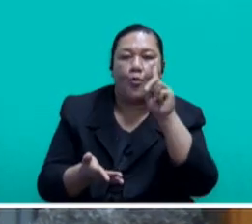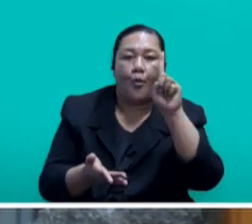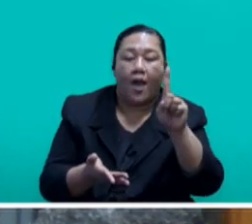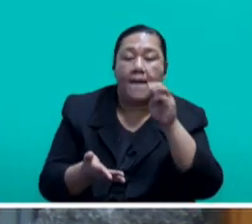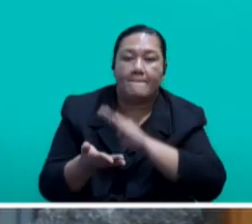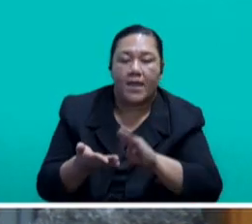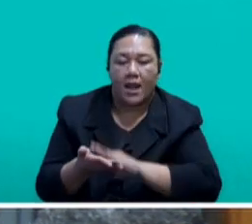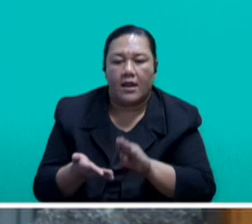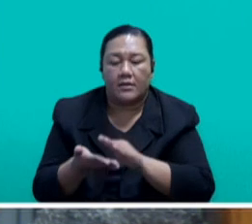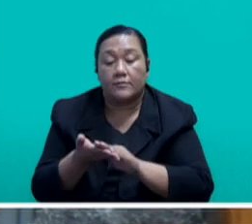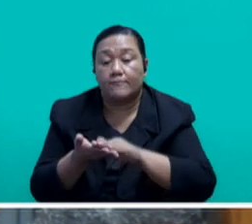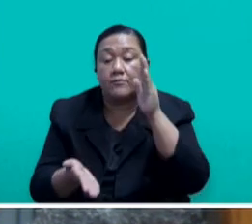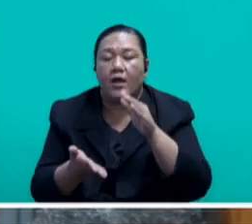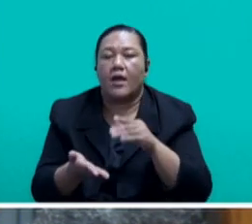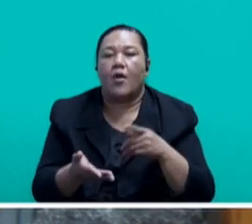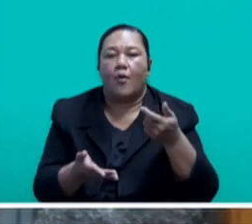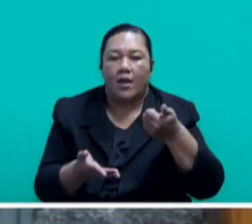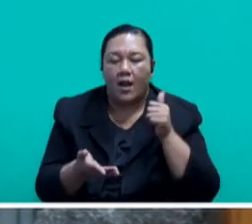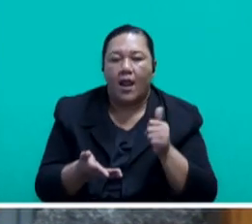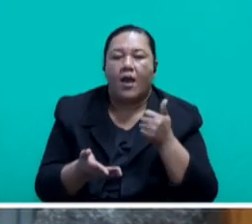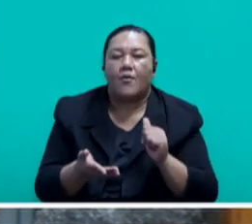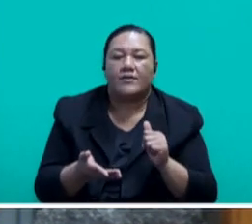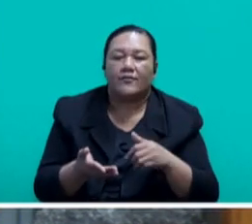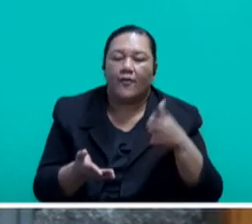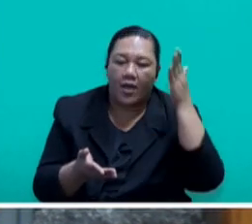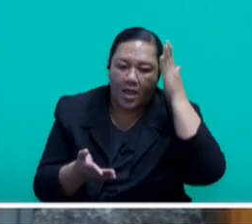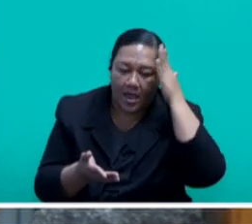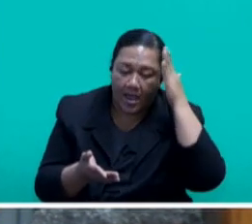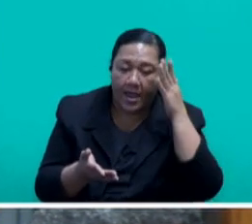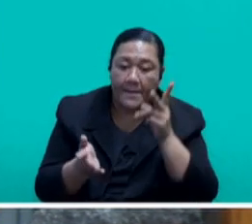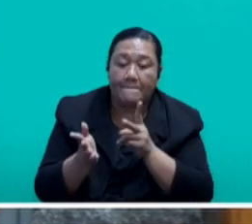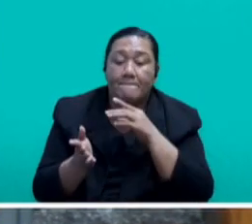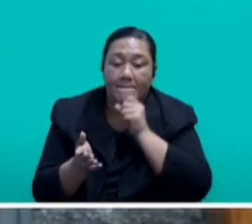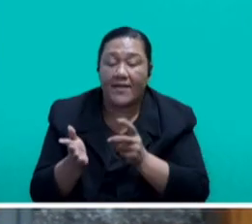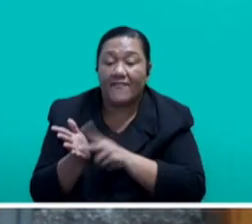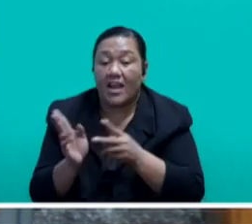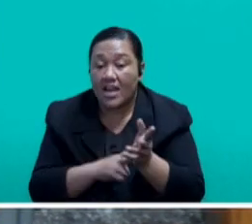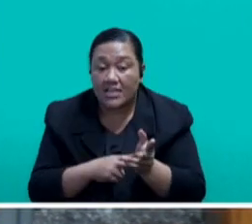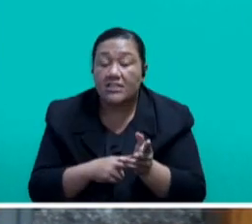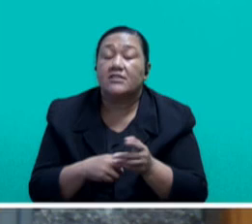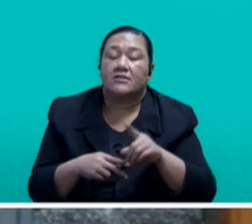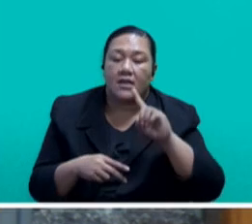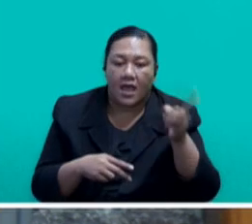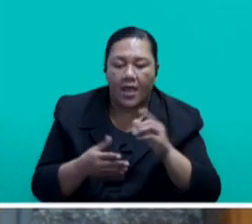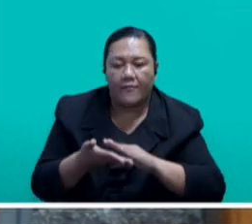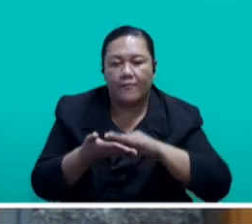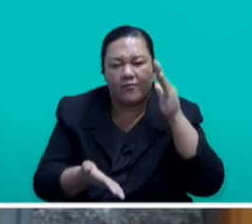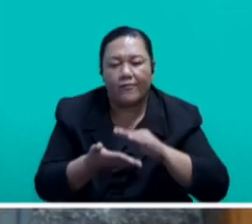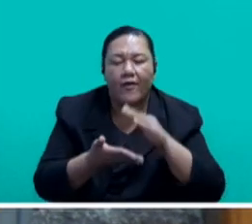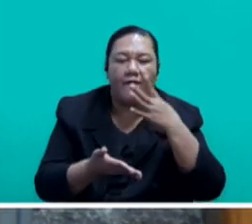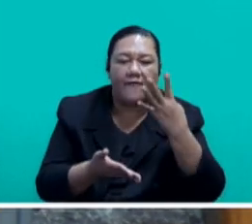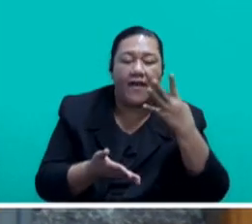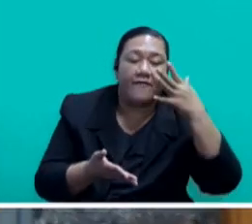the increase in monthly allowance for our Turangani Koros and additional 585,800 for increase in allowances